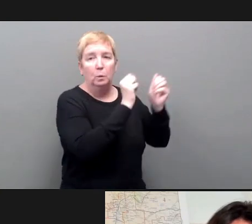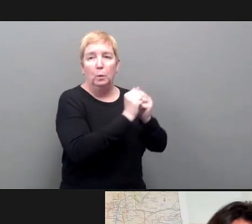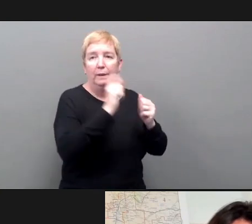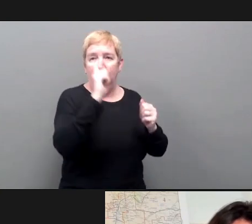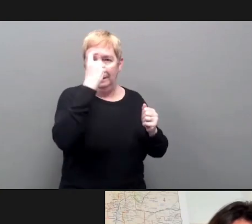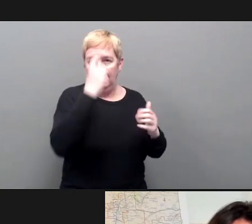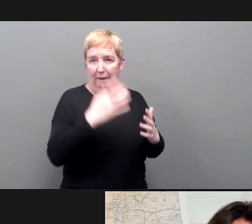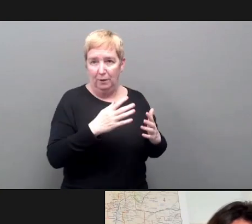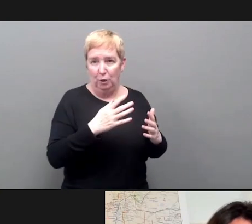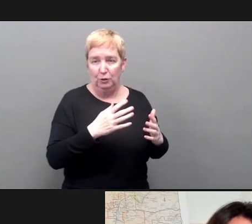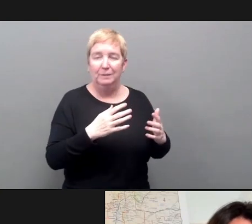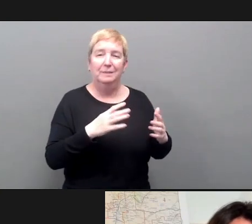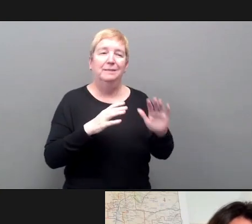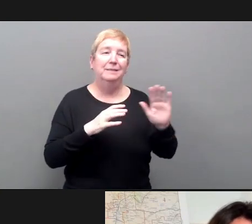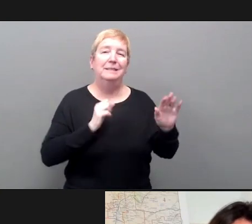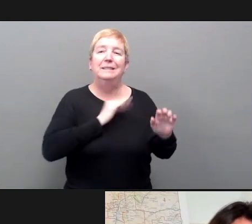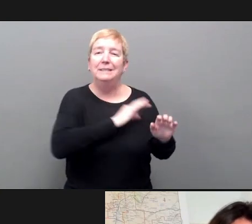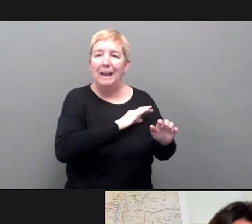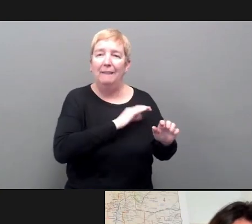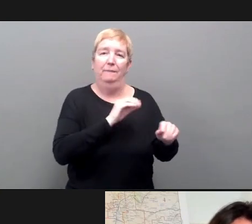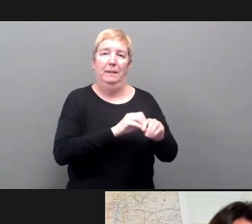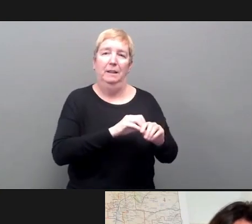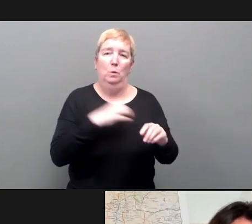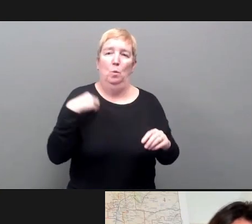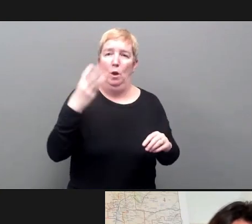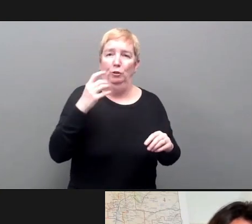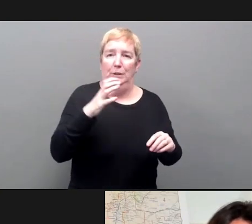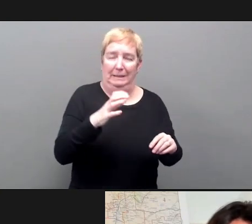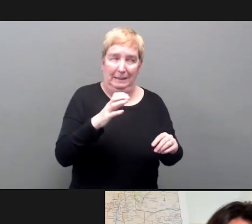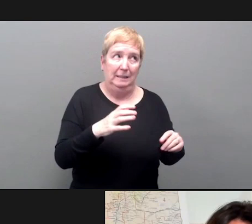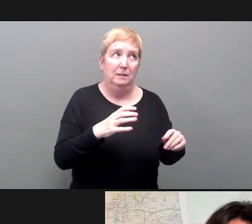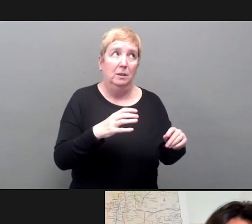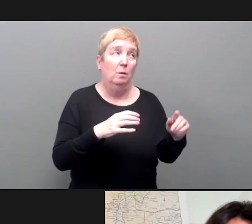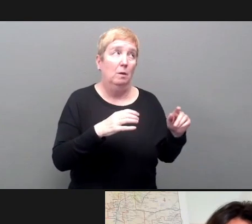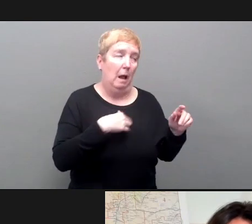employee in Washington, and I'll have her check on that as well. Great question.